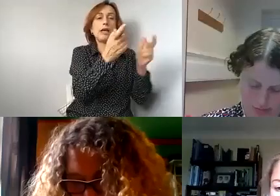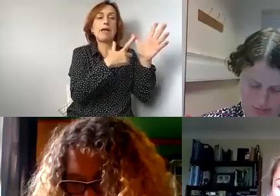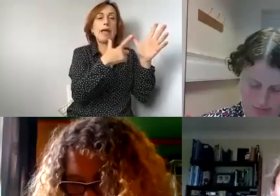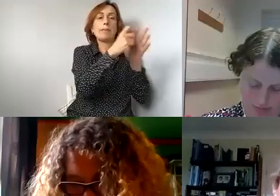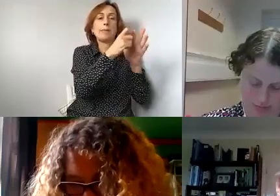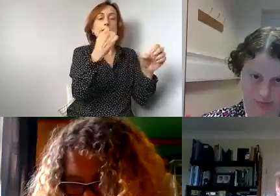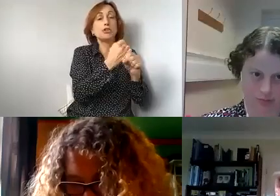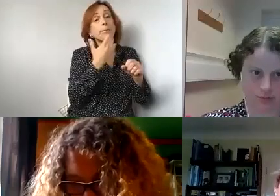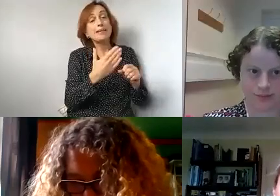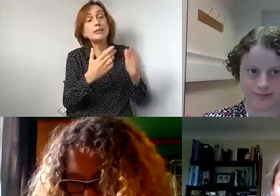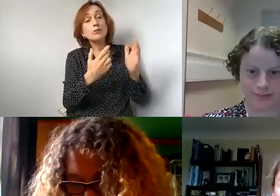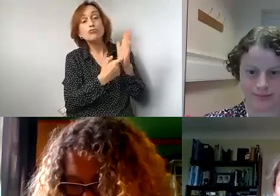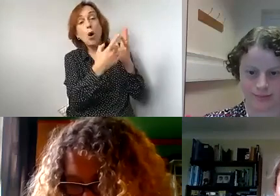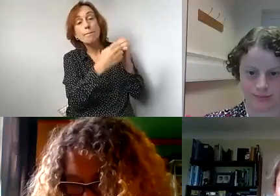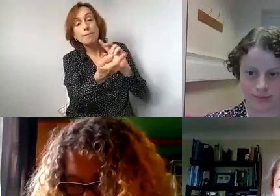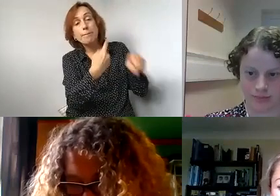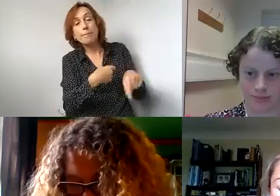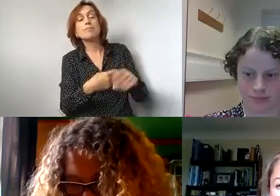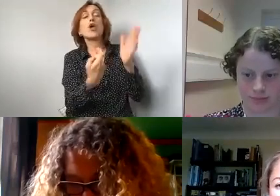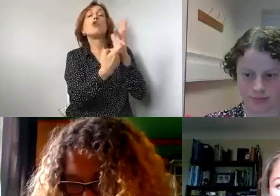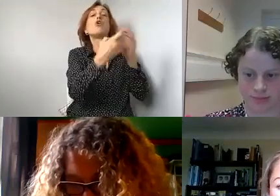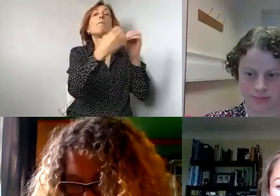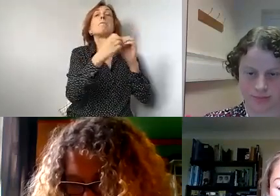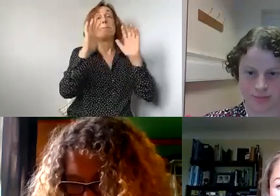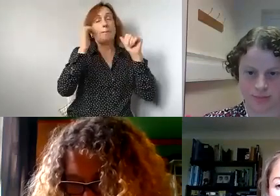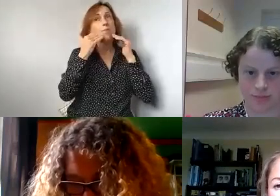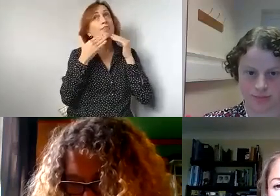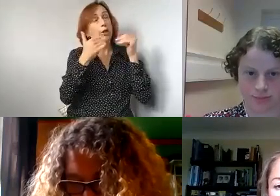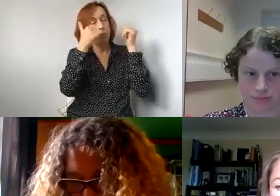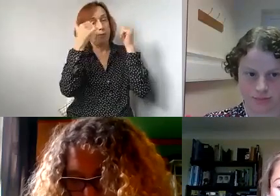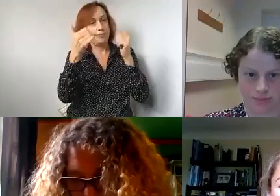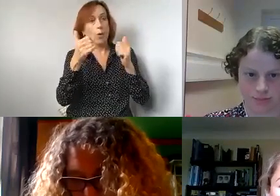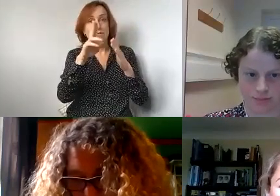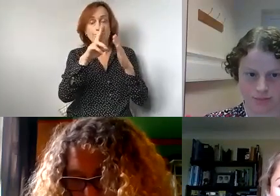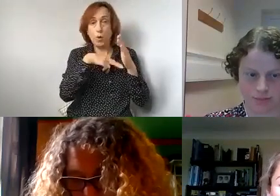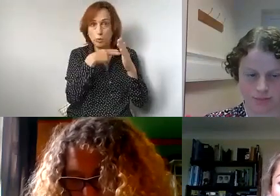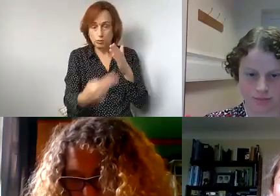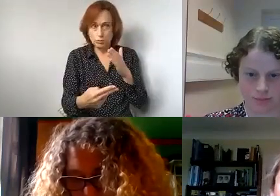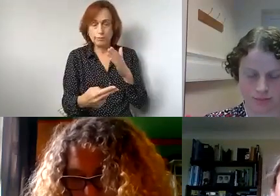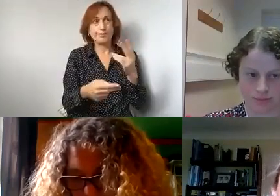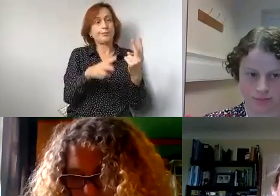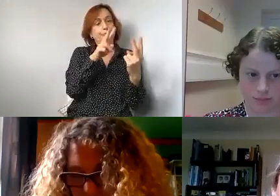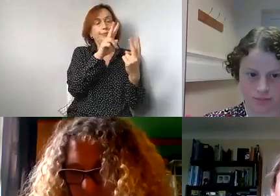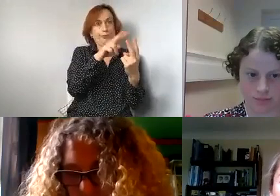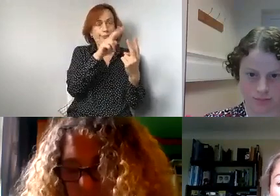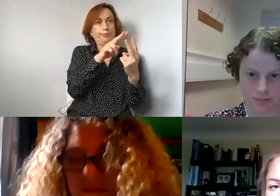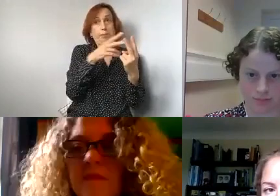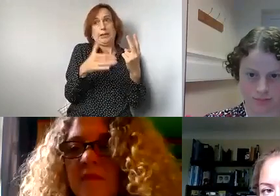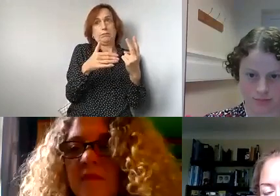please. Thank you. Thank you, Emma. So of the votes that took taking place, just we've